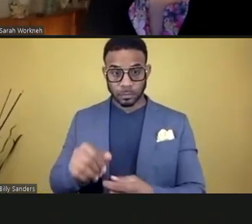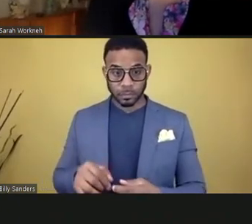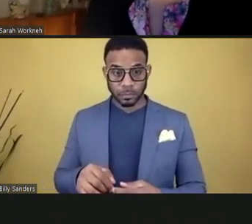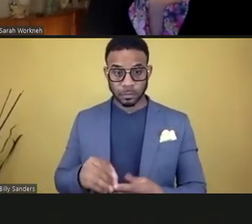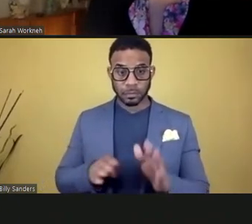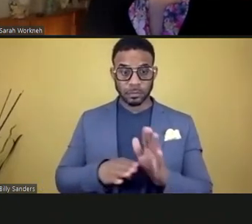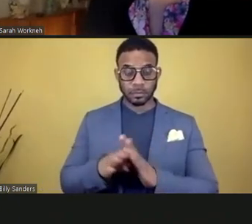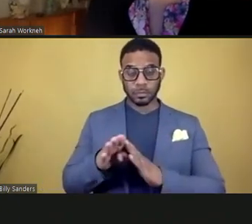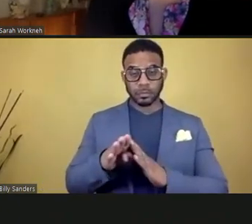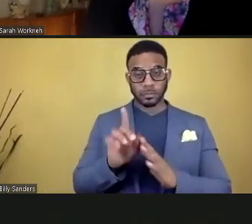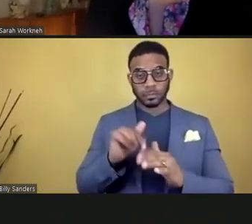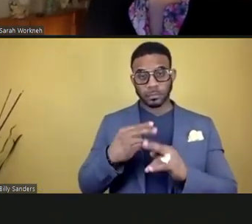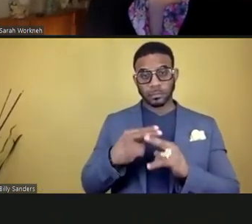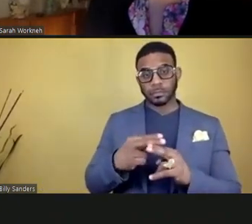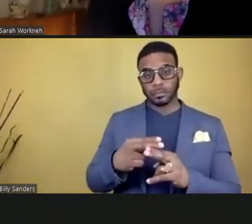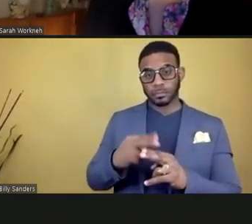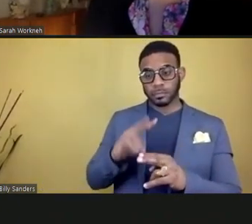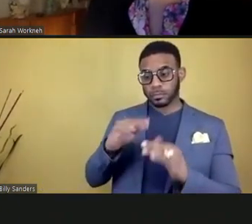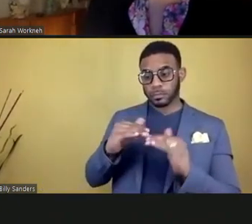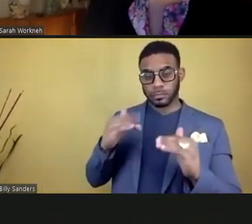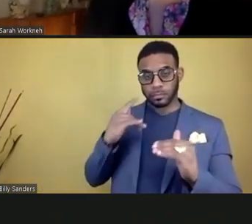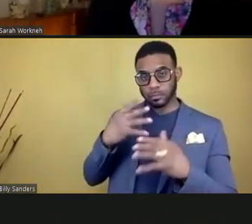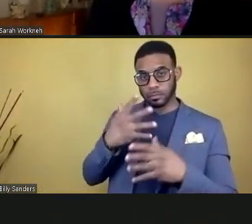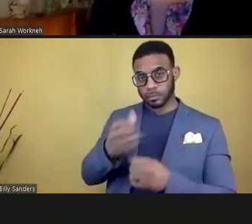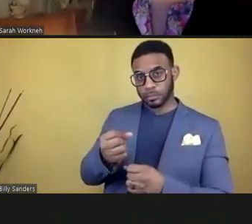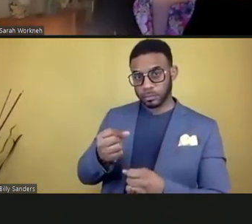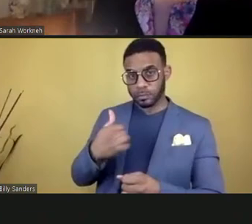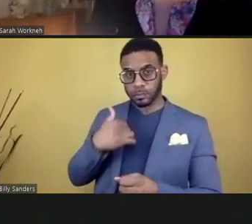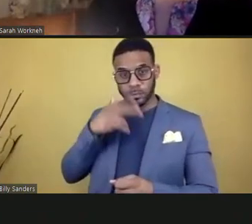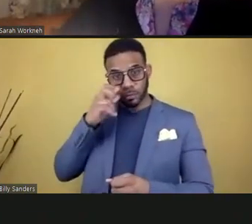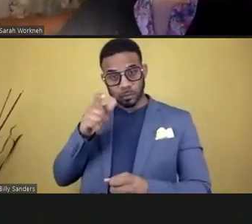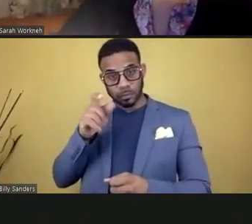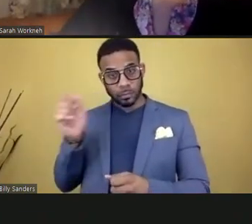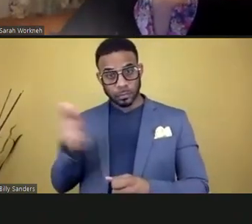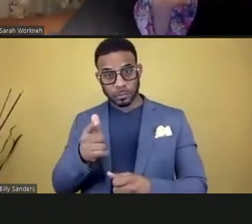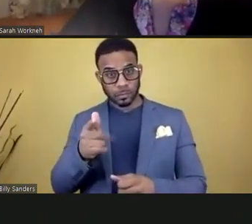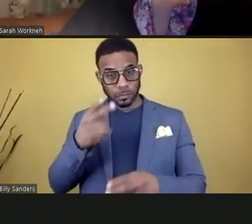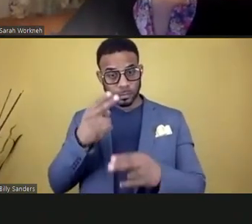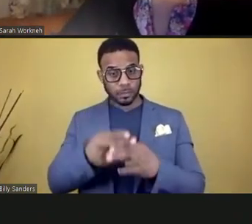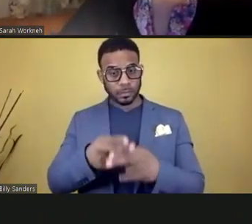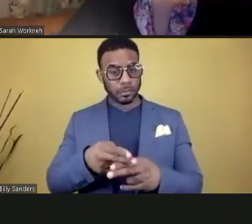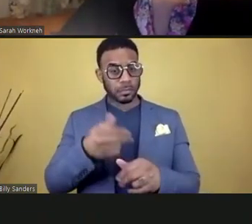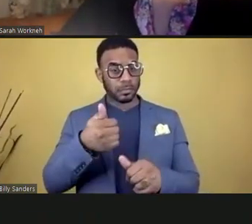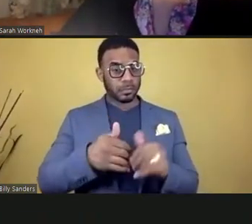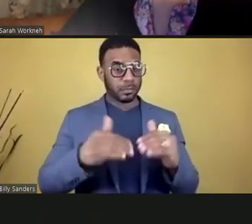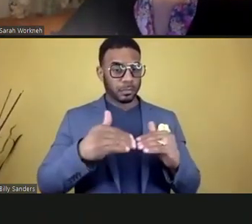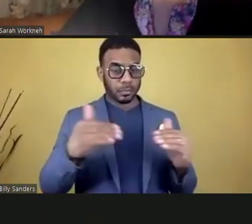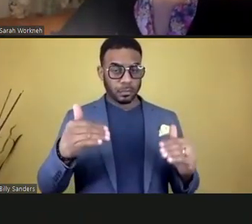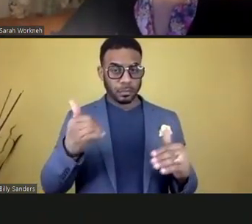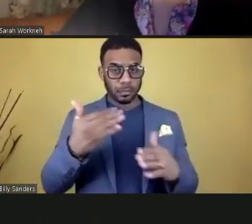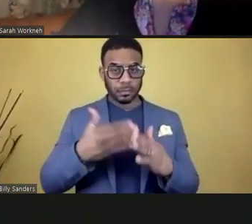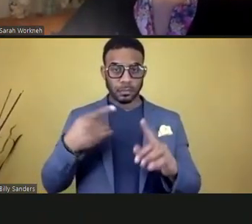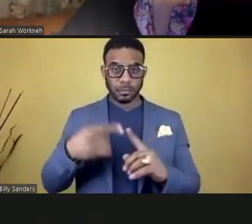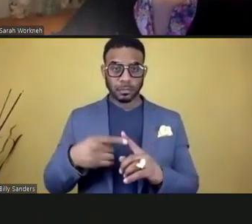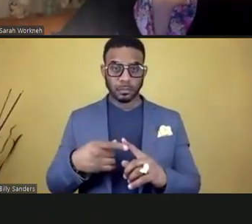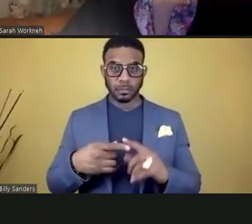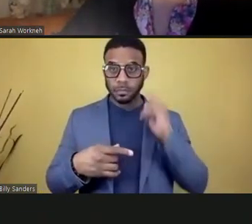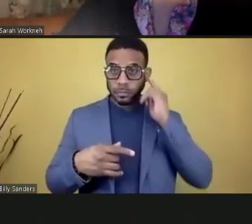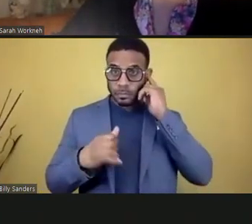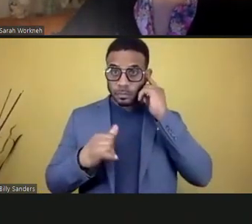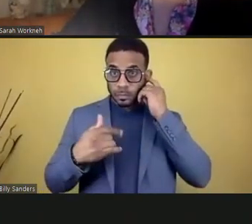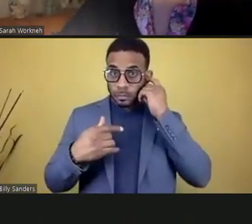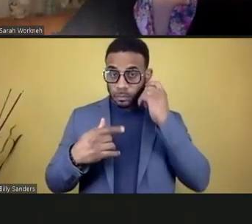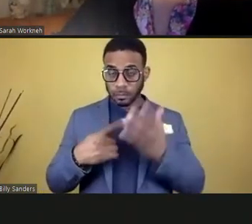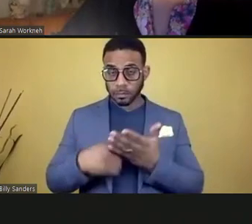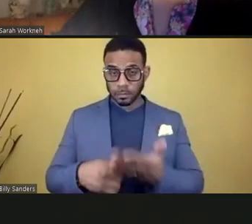developed what she called the four levels of trust. And I've heard you all name each level at some point in this